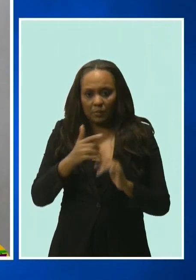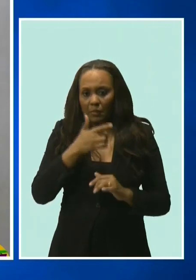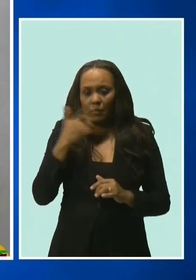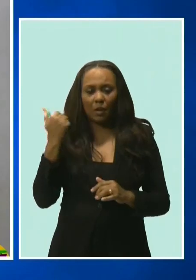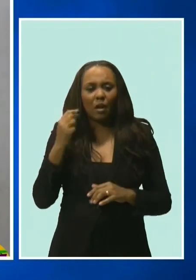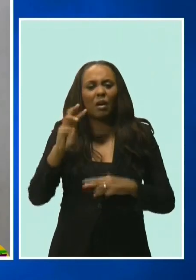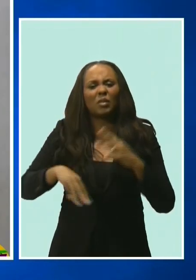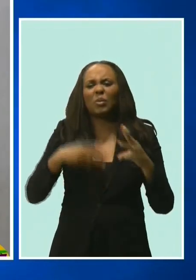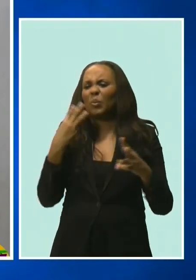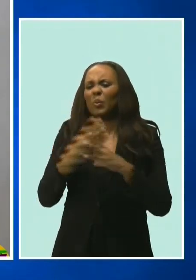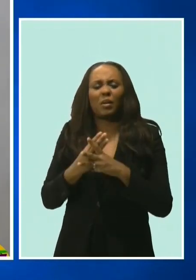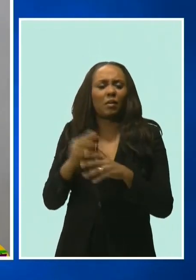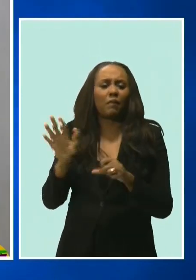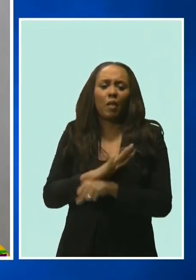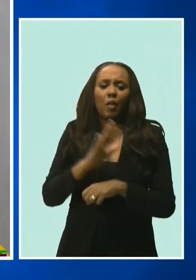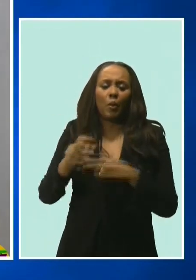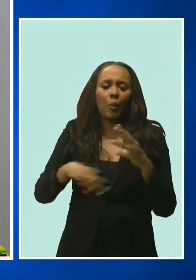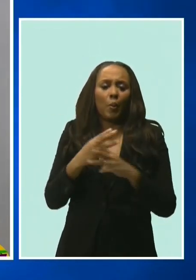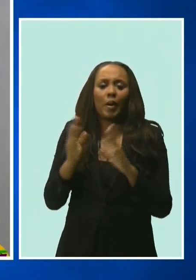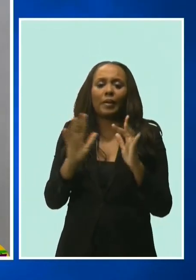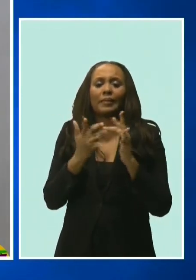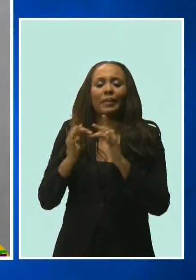When you cough, you vomit.